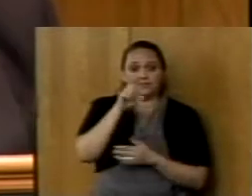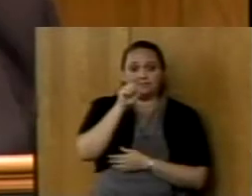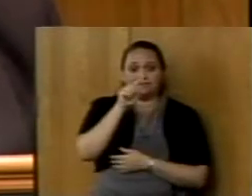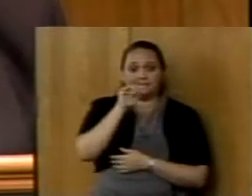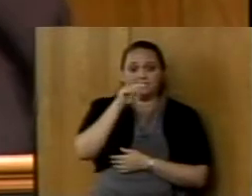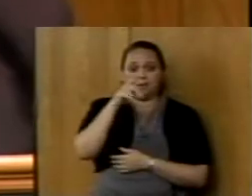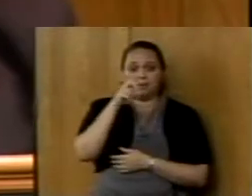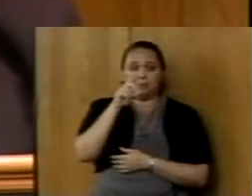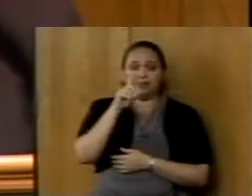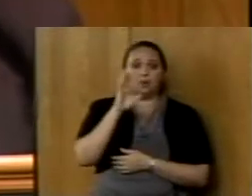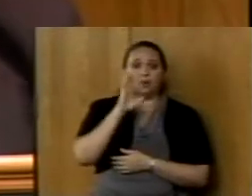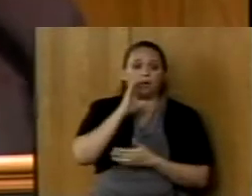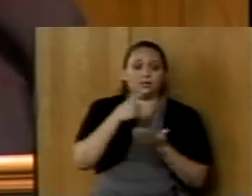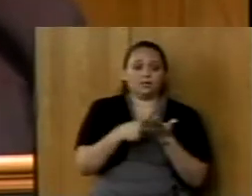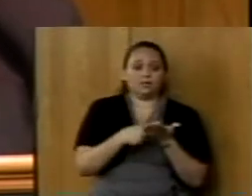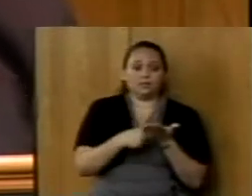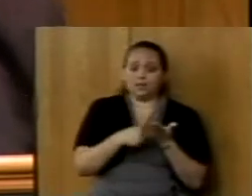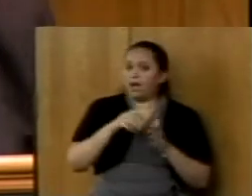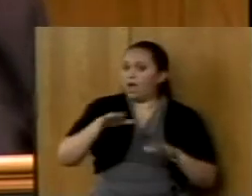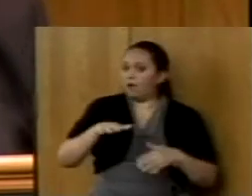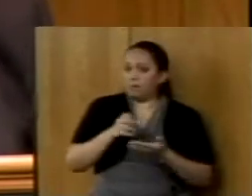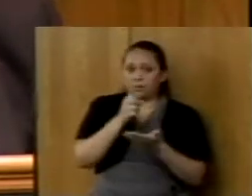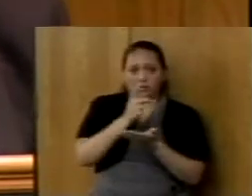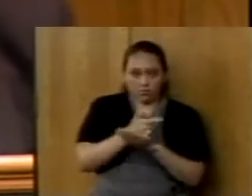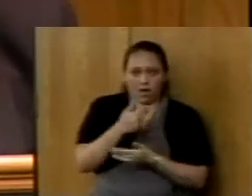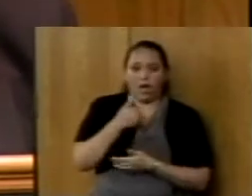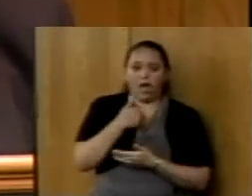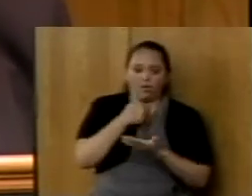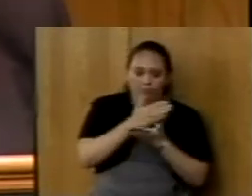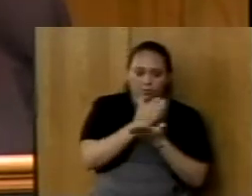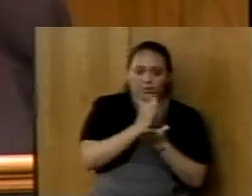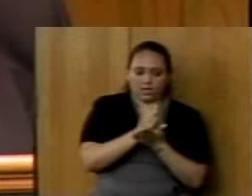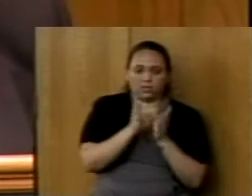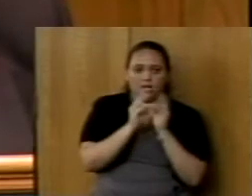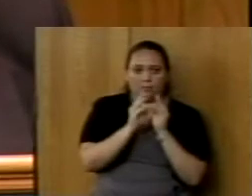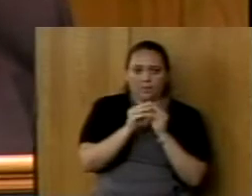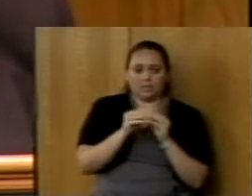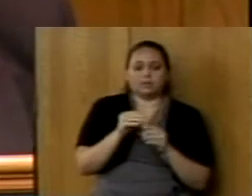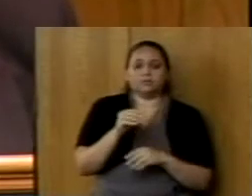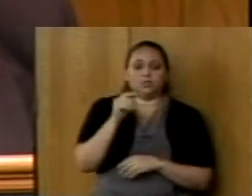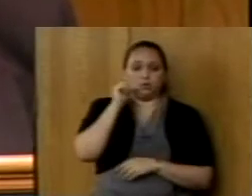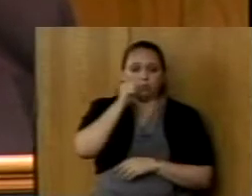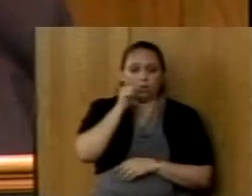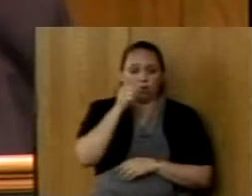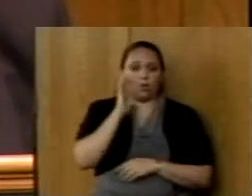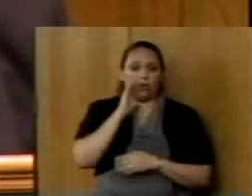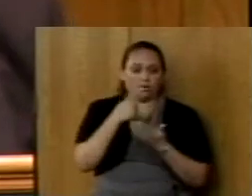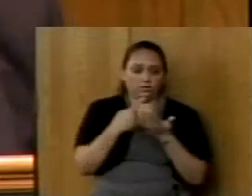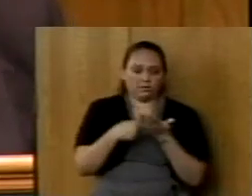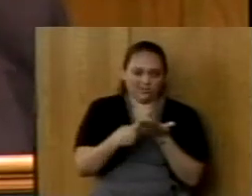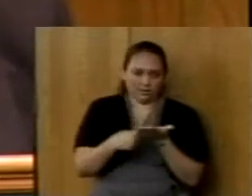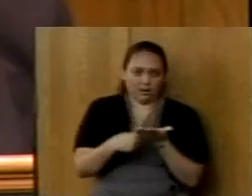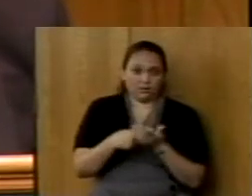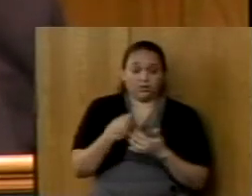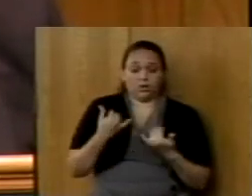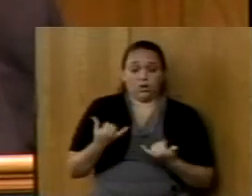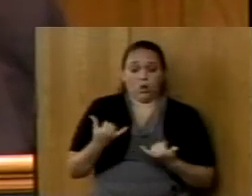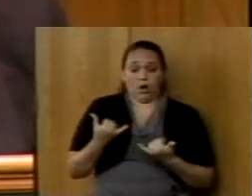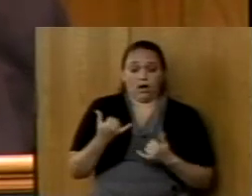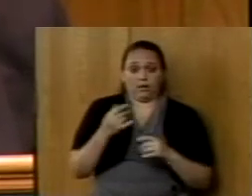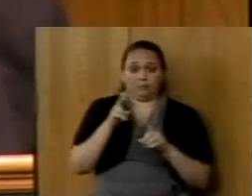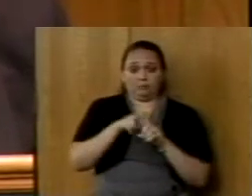stipend is going to be discussed has not been approved. We do have a budget committee meeting tomorrow where we're going to discuss it. Currently, based on the